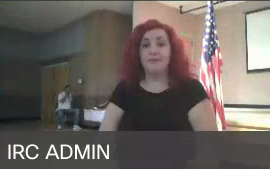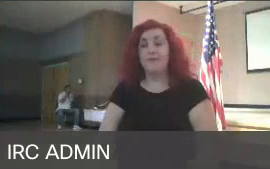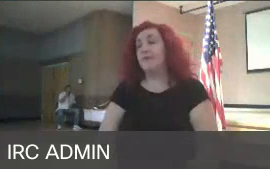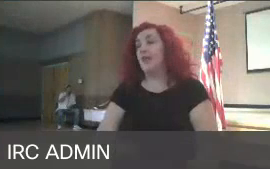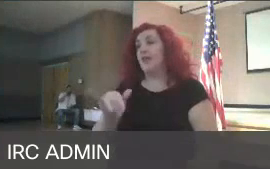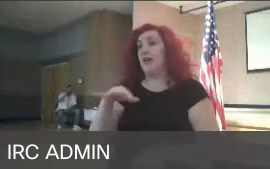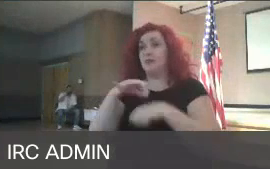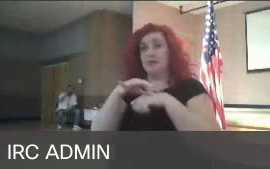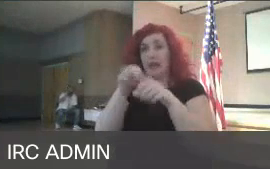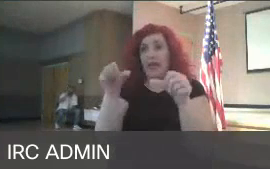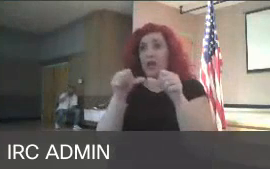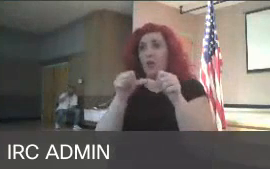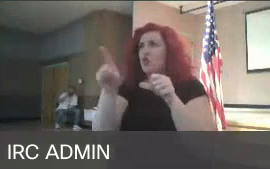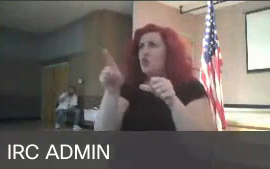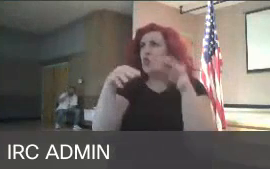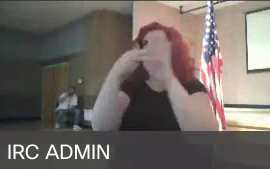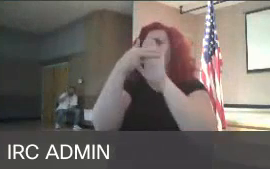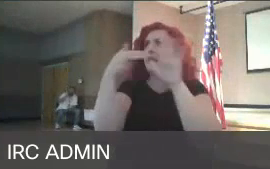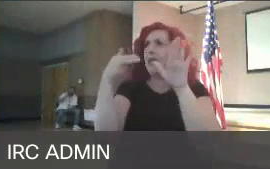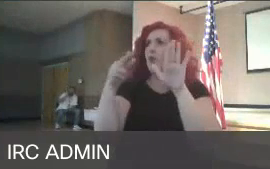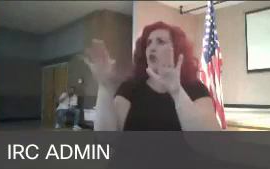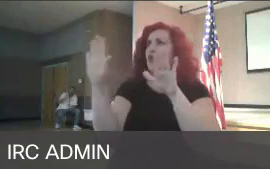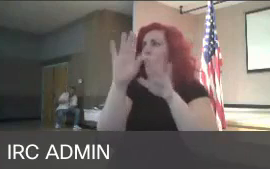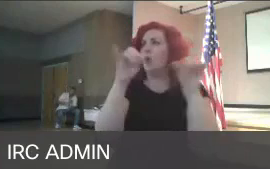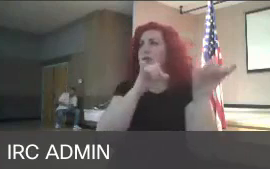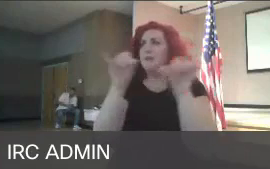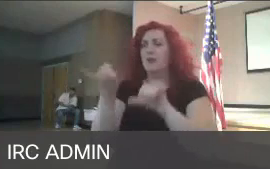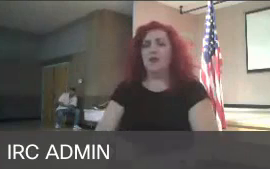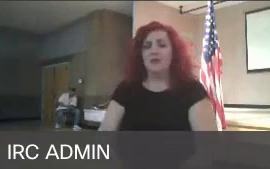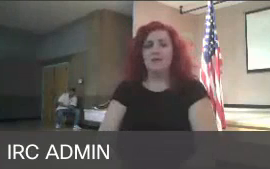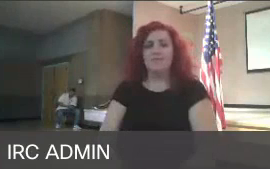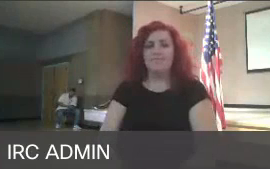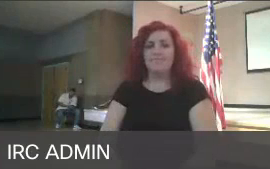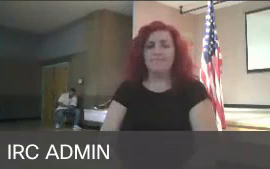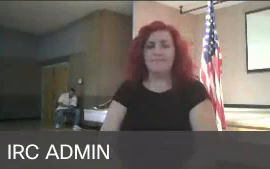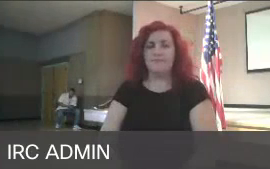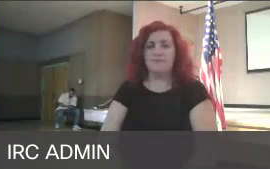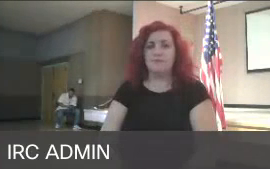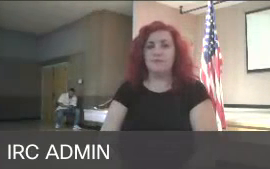And it's basically this geographic area that you guys define as your similarities.